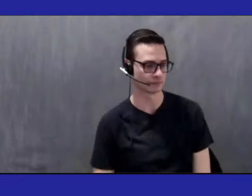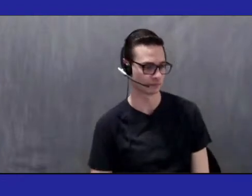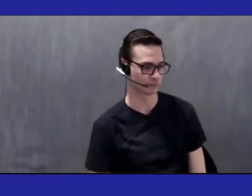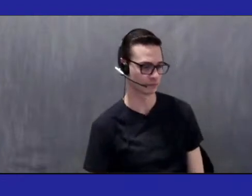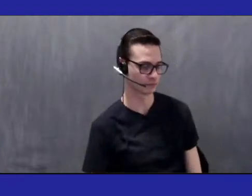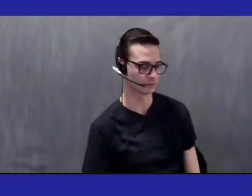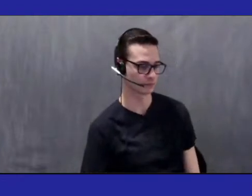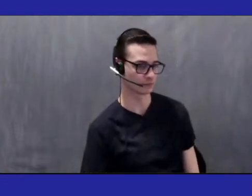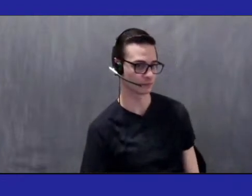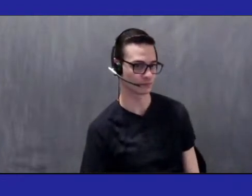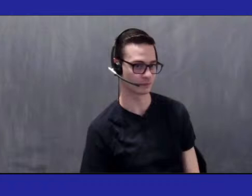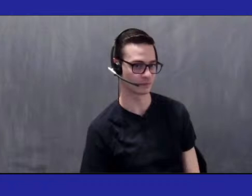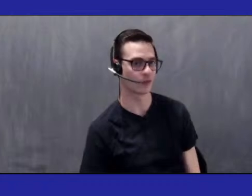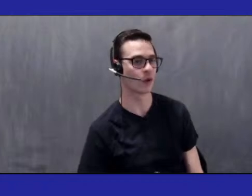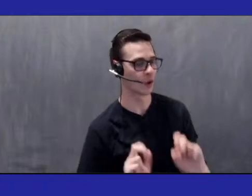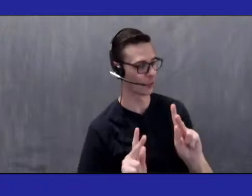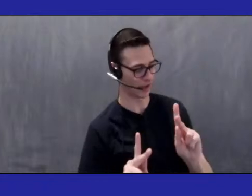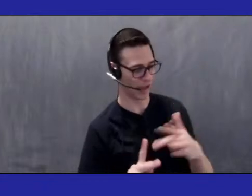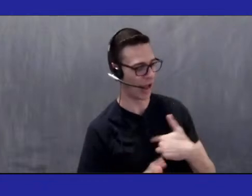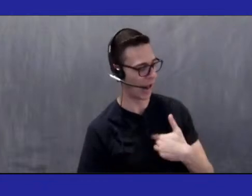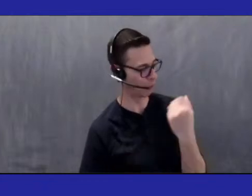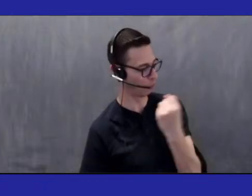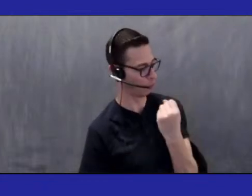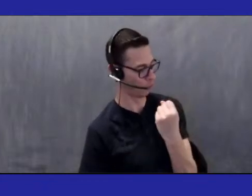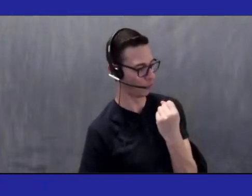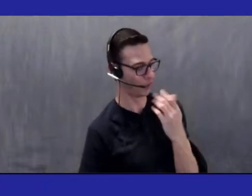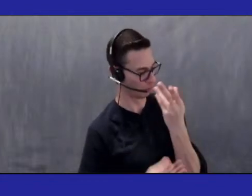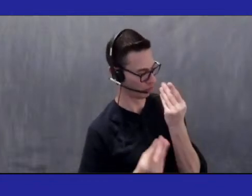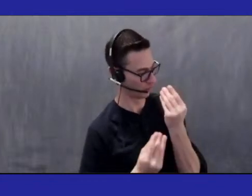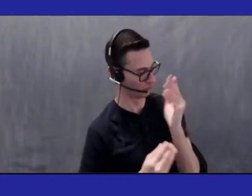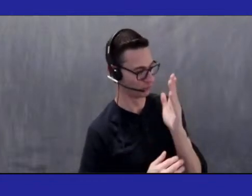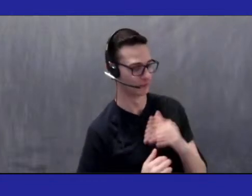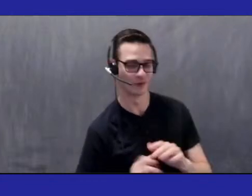I will take that back. Okay, thank you.